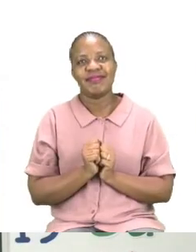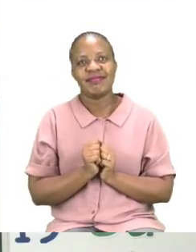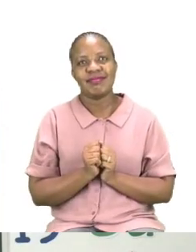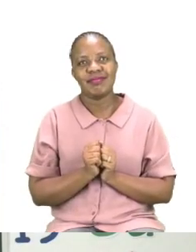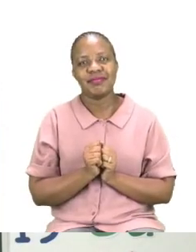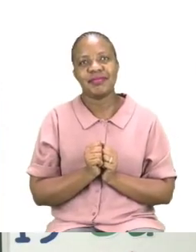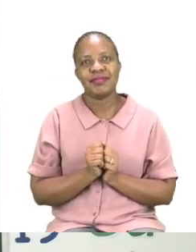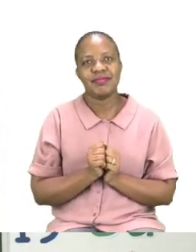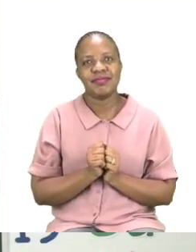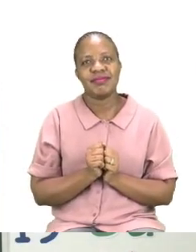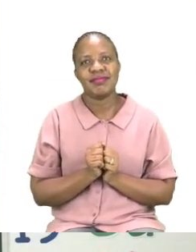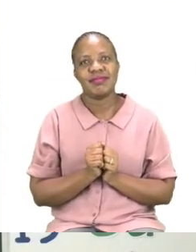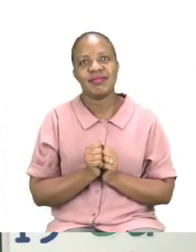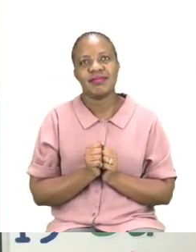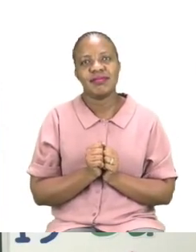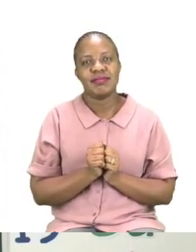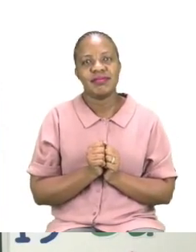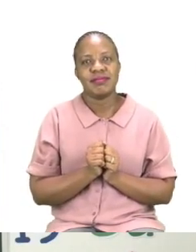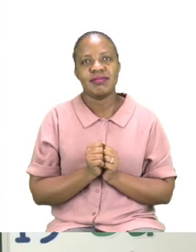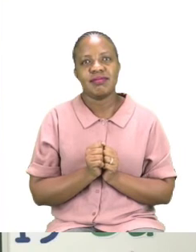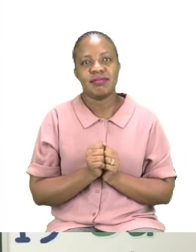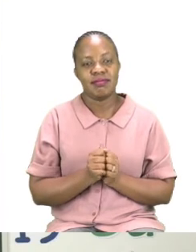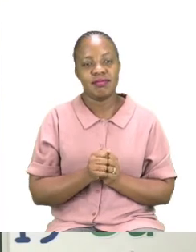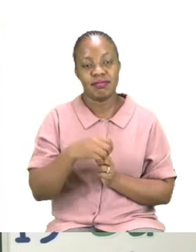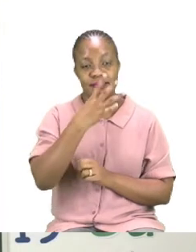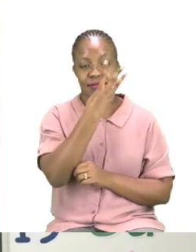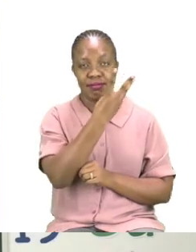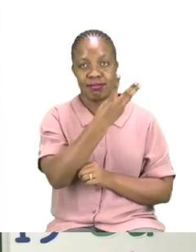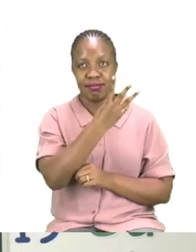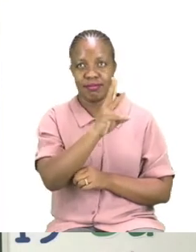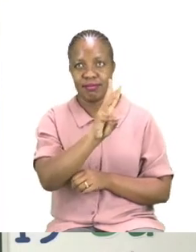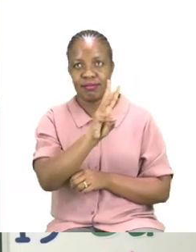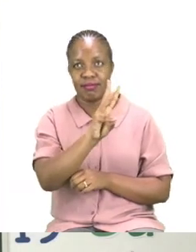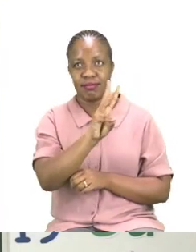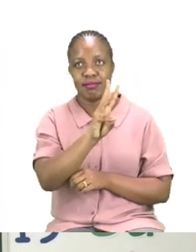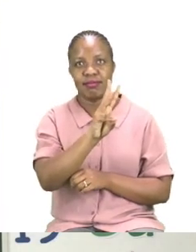one say? It says 6